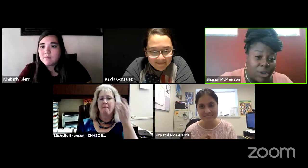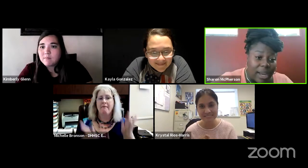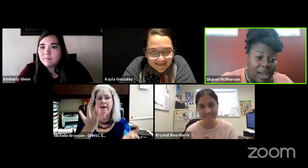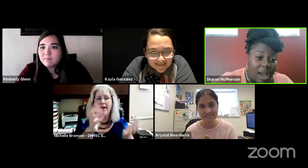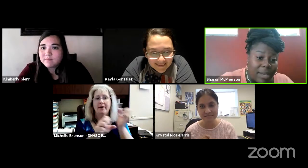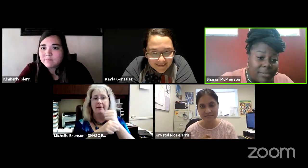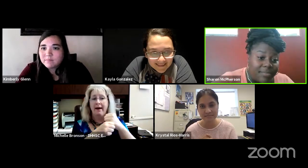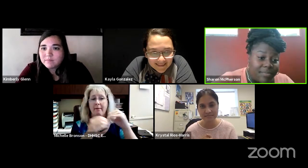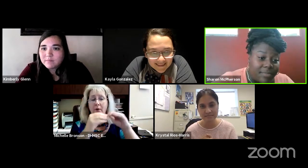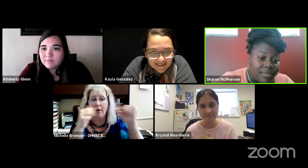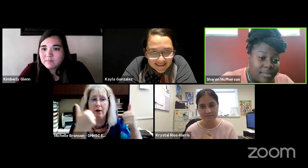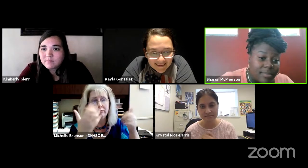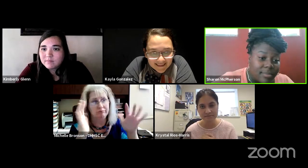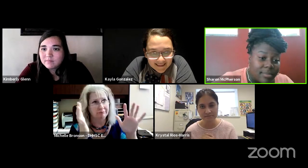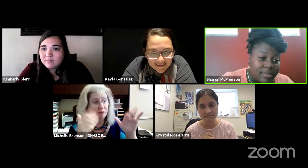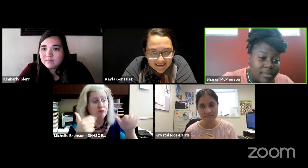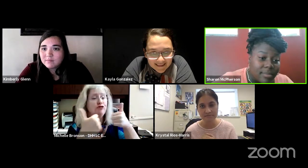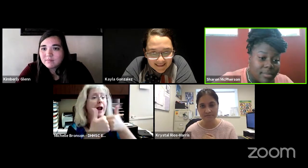All right, Michelle, you had a comment?